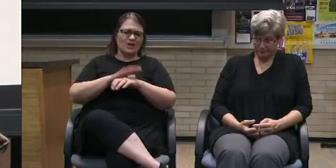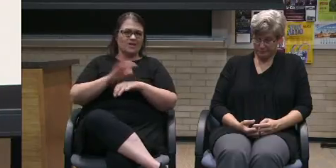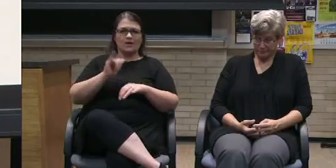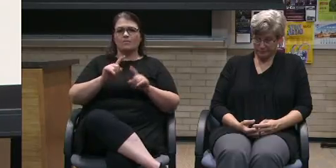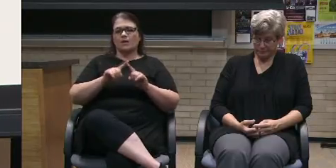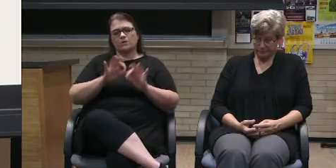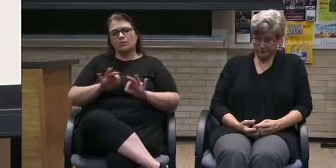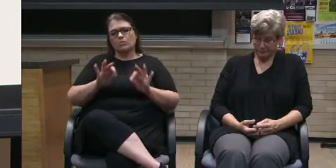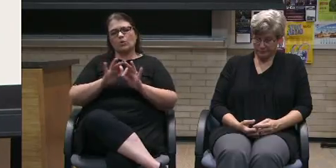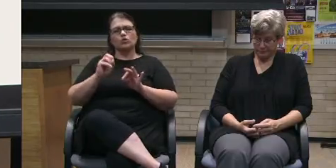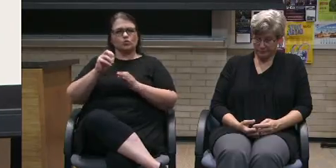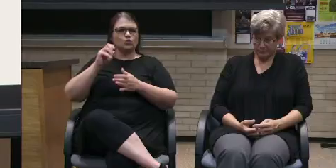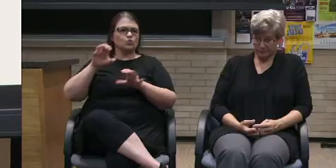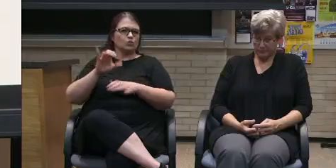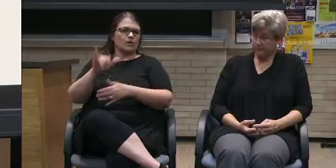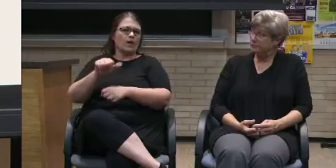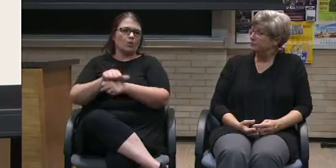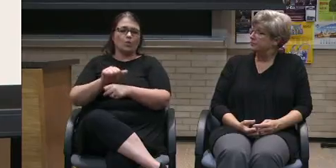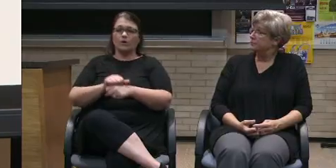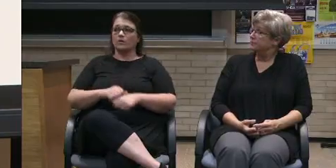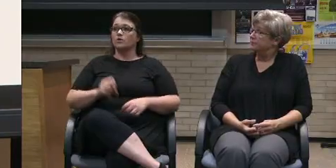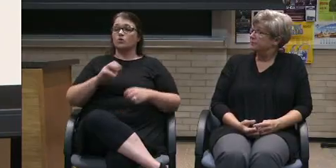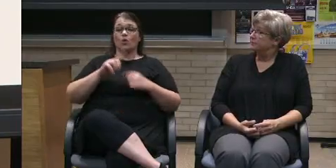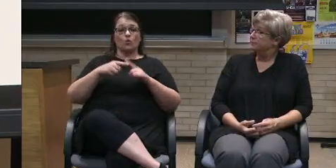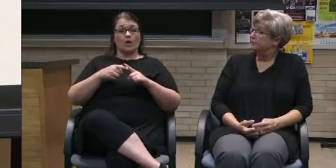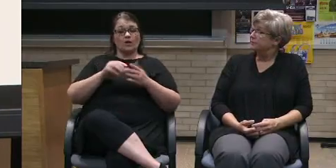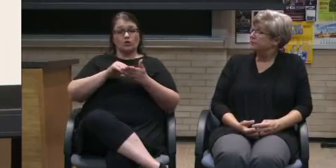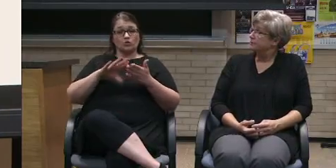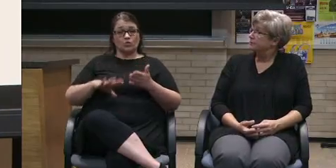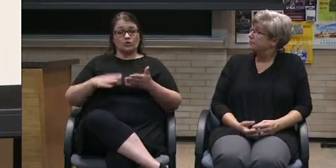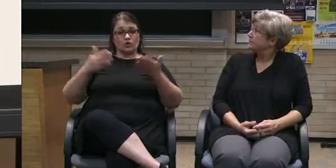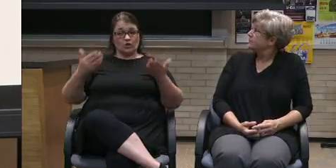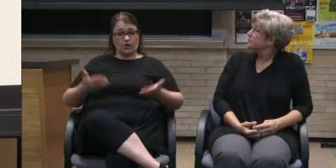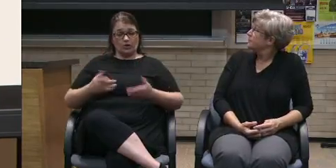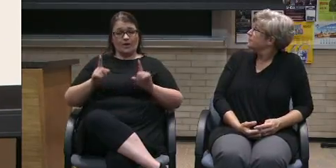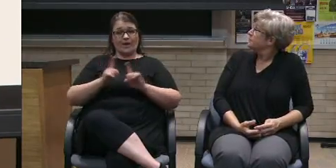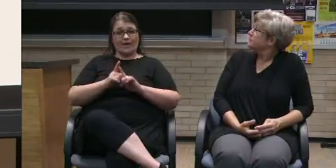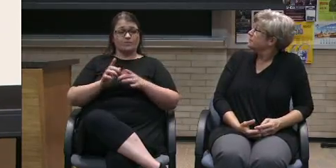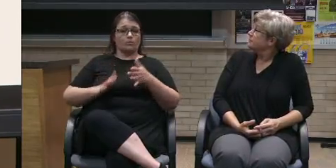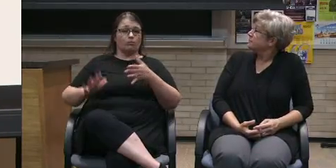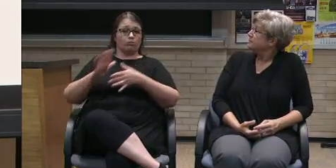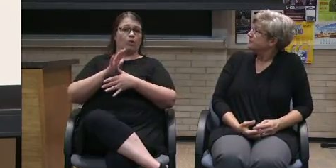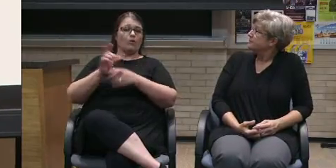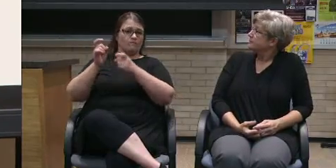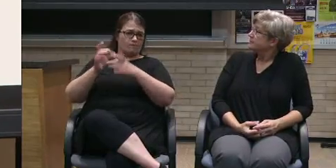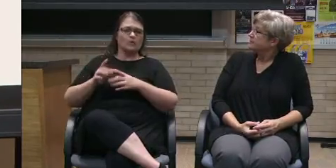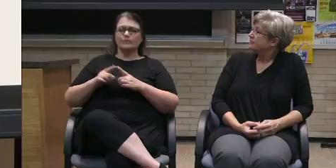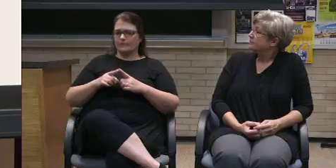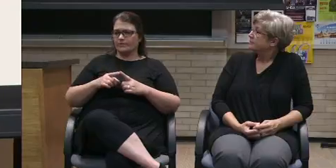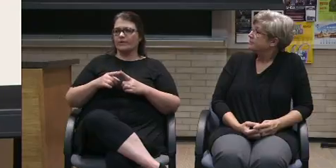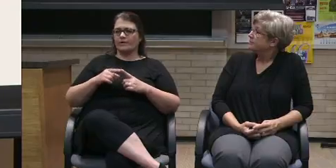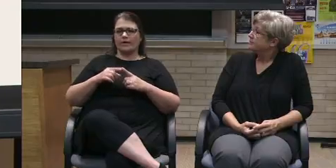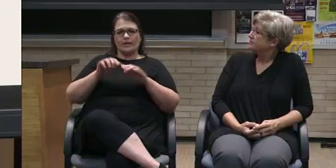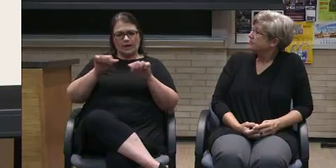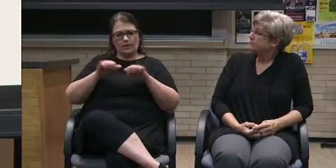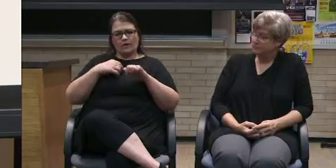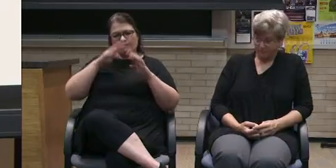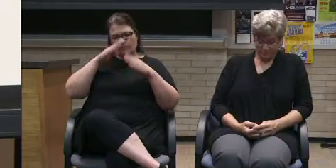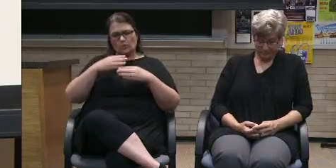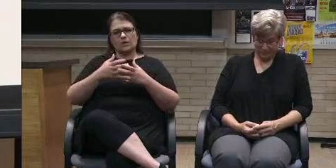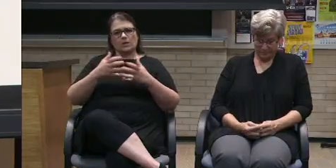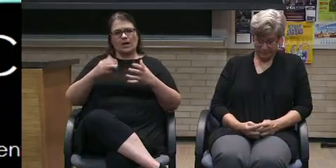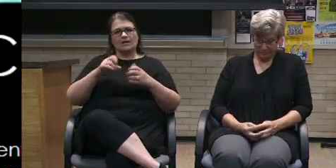to do. So now once the students are here, and this is, as Provost, an area I've focused on a lot, focus